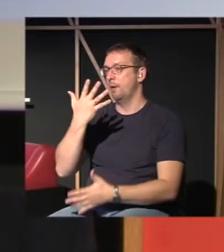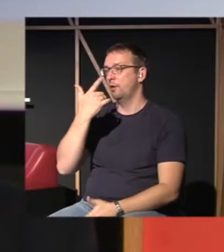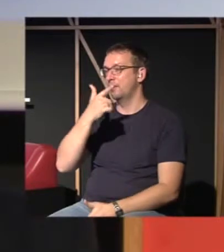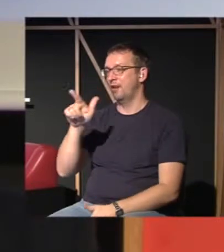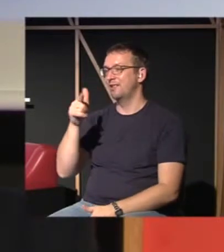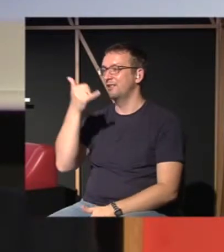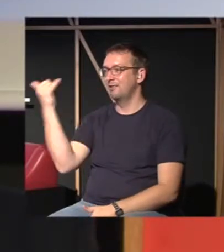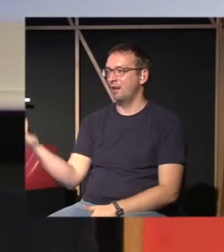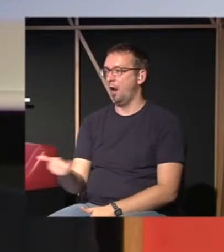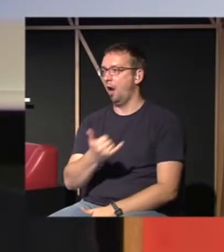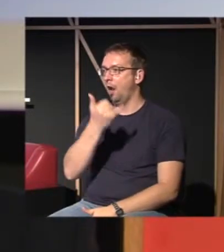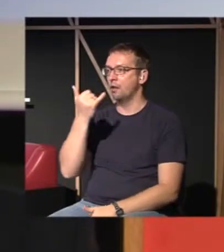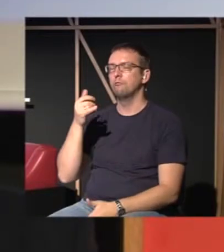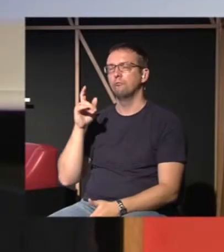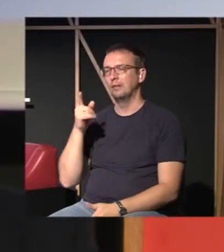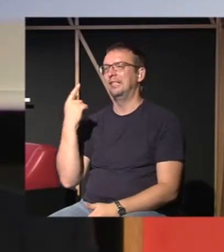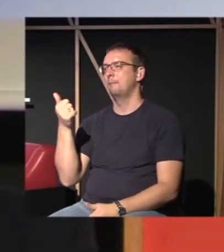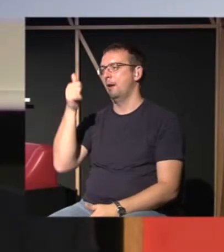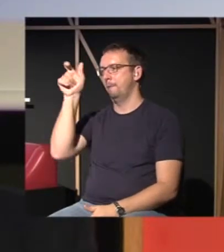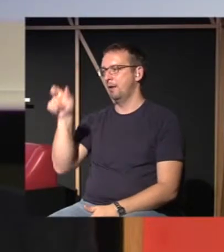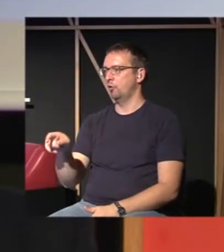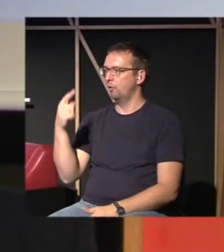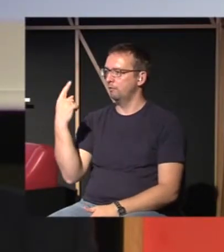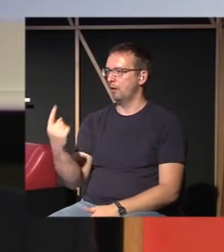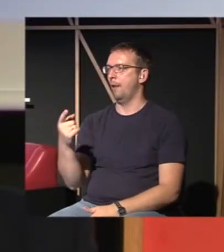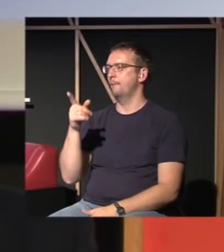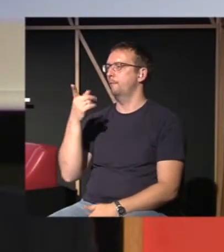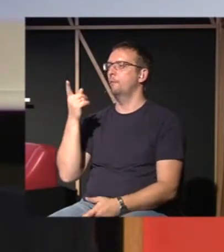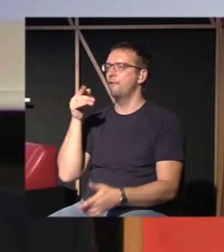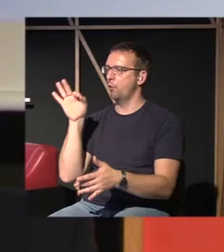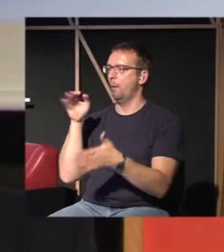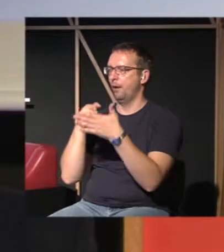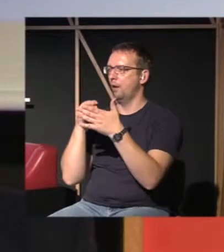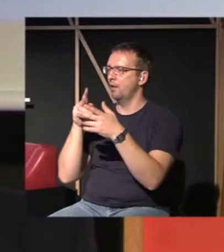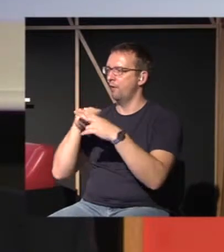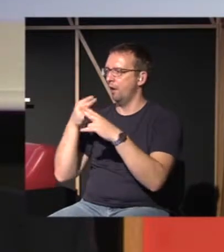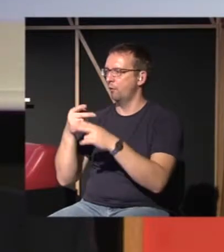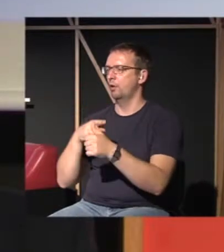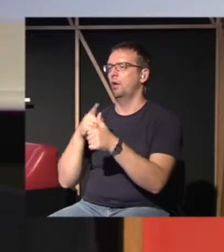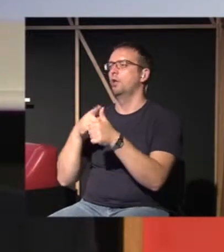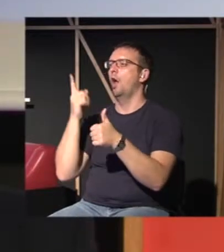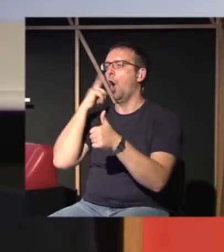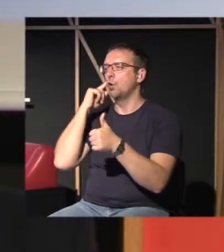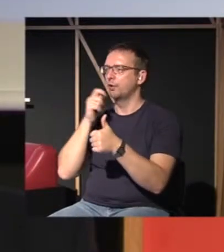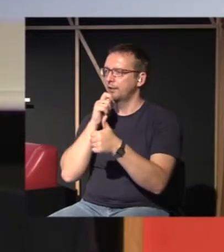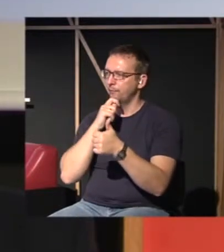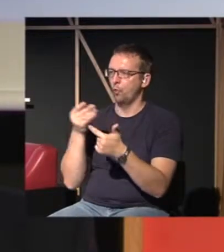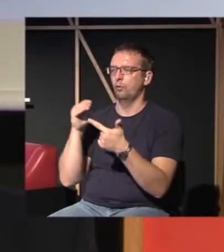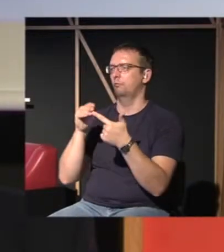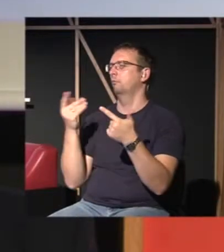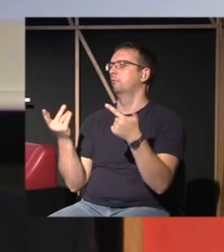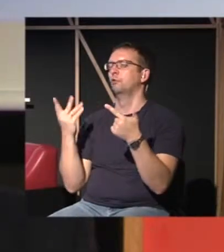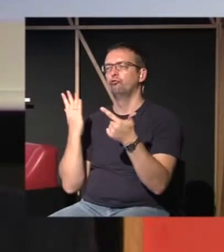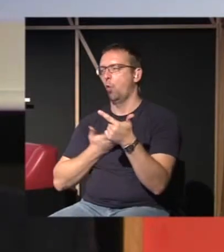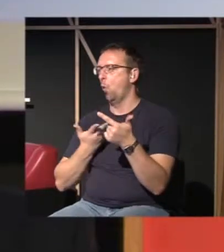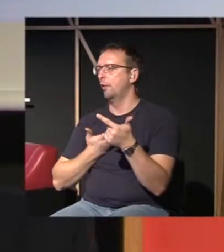the radio system where the facilities can be used in any of the 4 stands that we have. And we've made improvements to the car park.